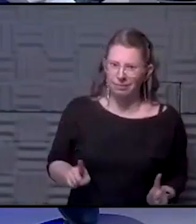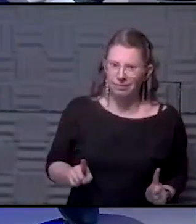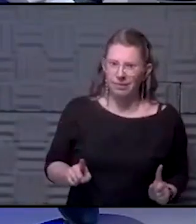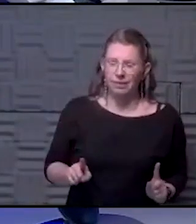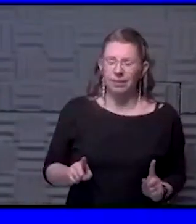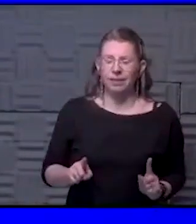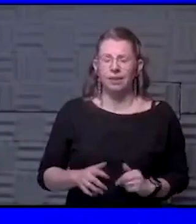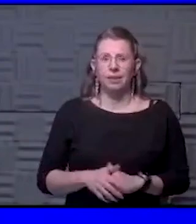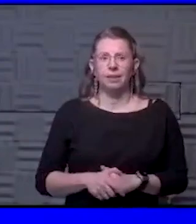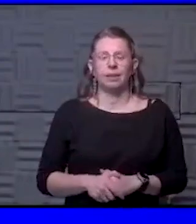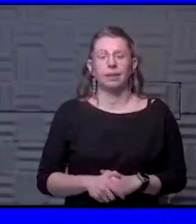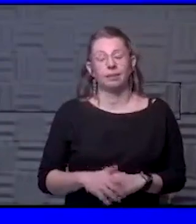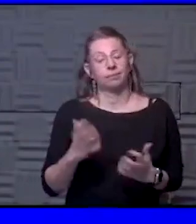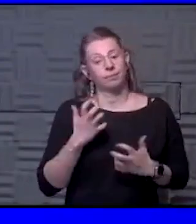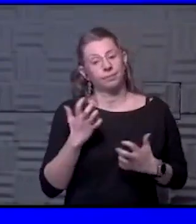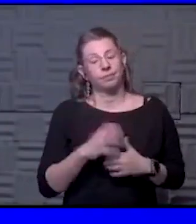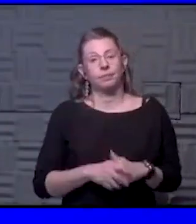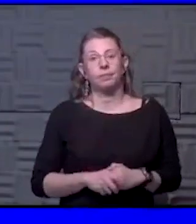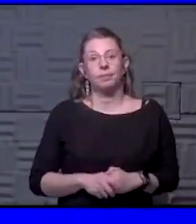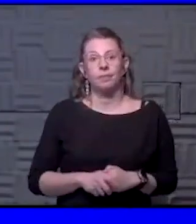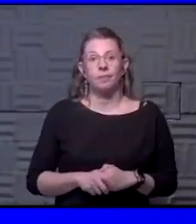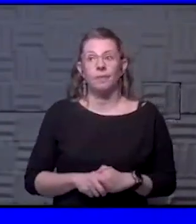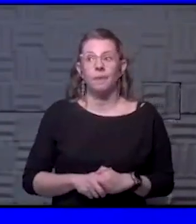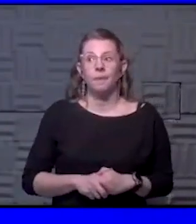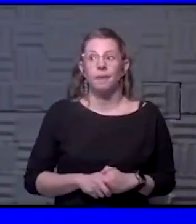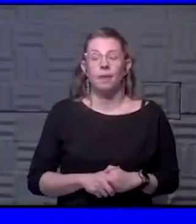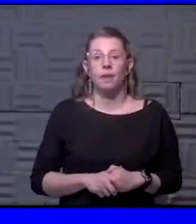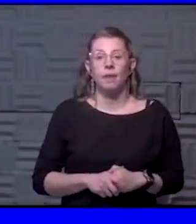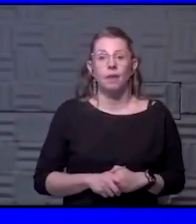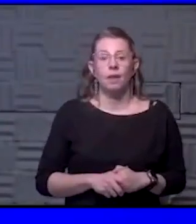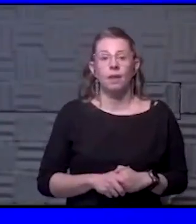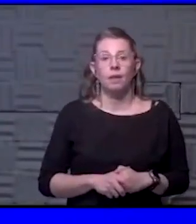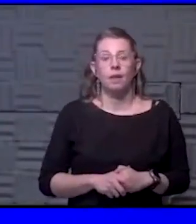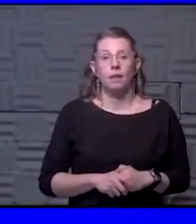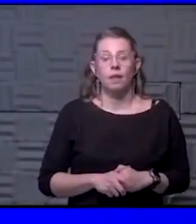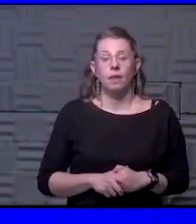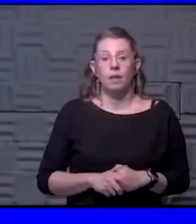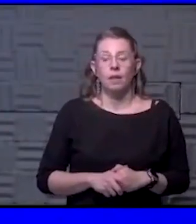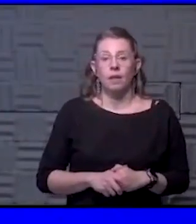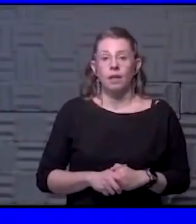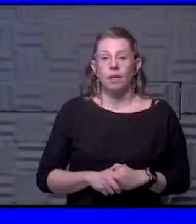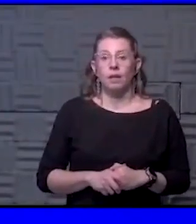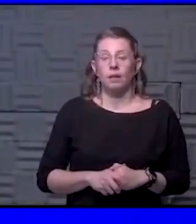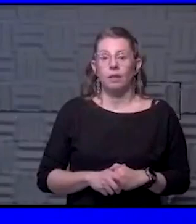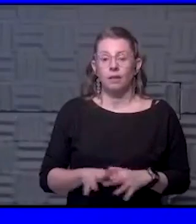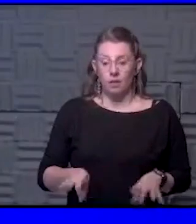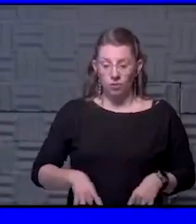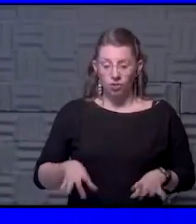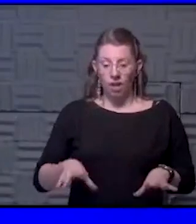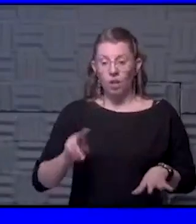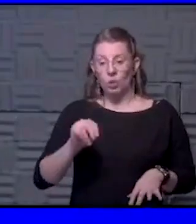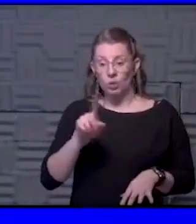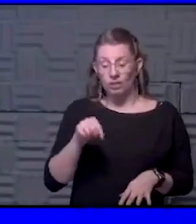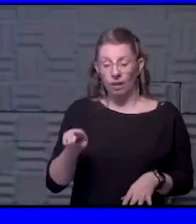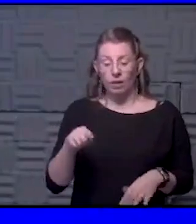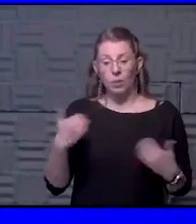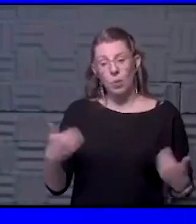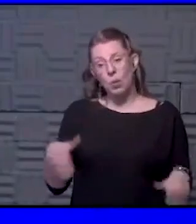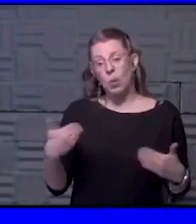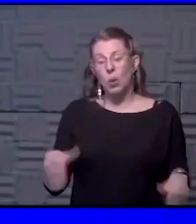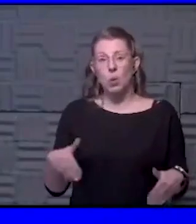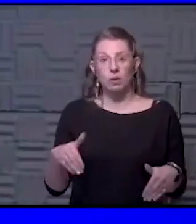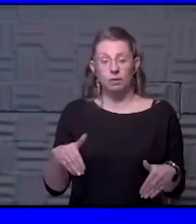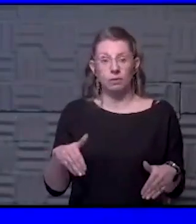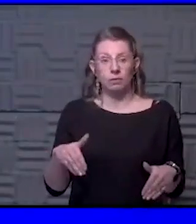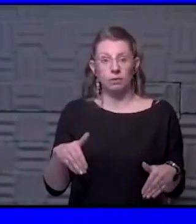mean, oh, man. Yeah, the response there has been amazing. And I mean, yeah, they're talking, I think in New Zealand,